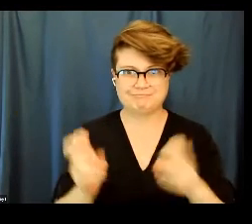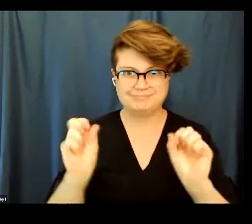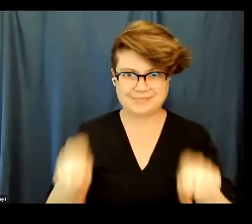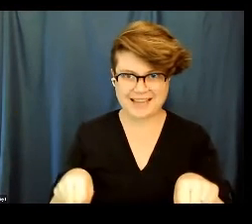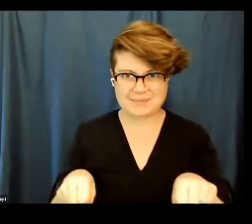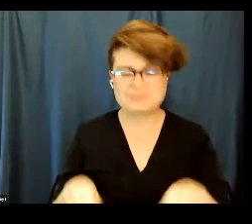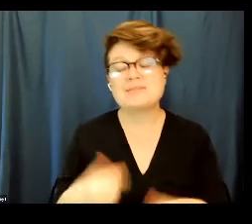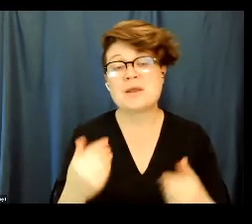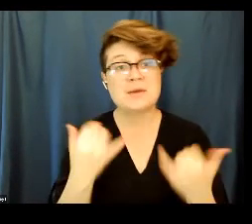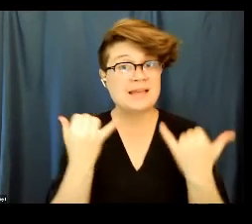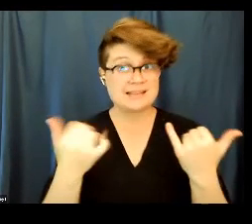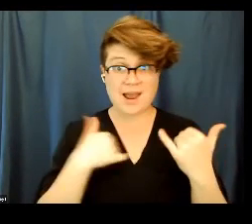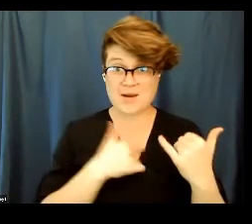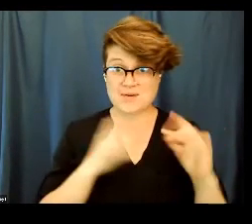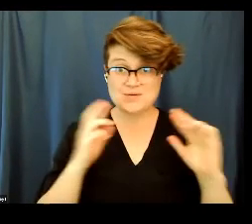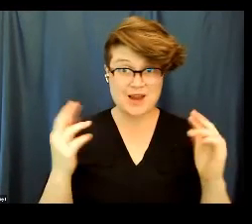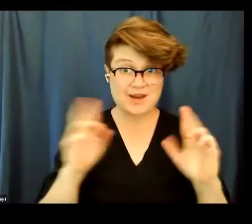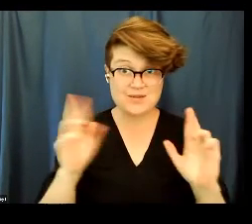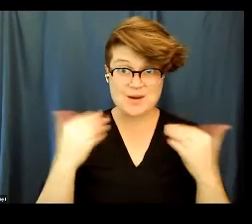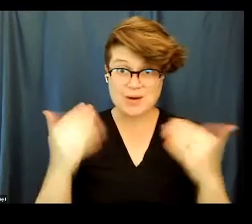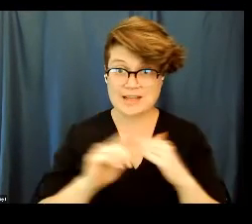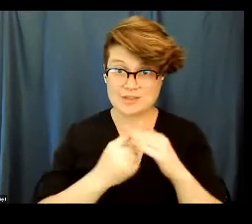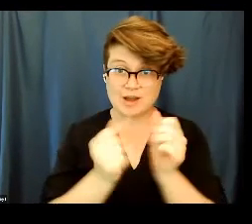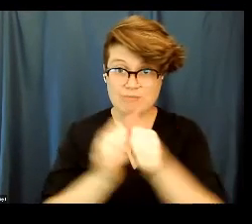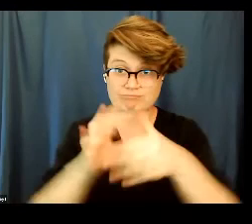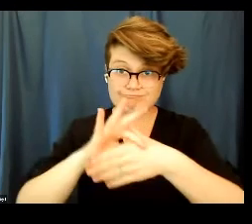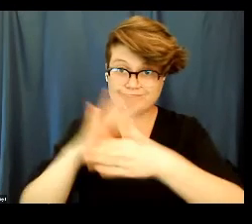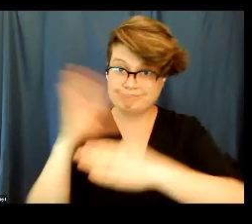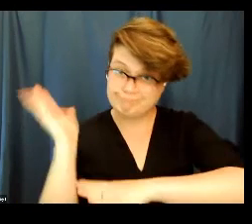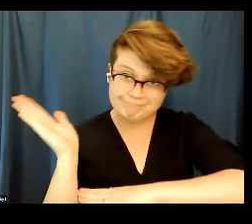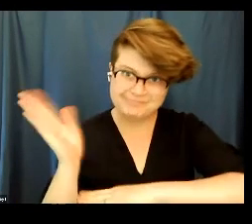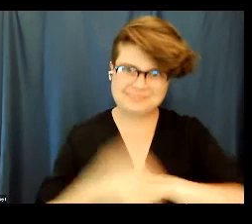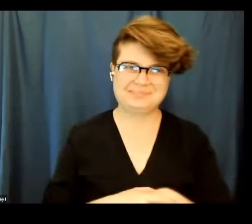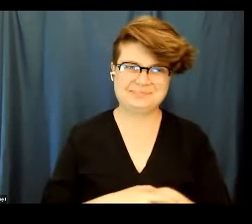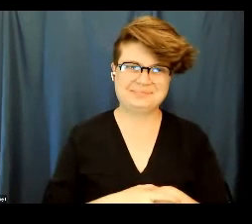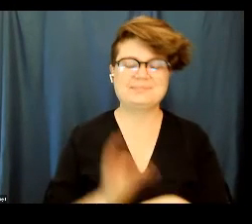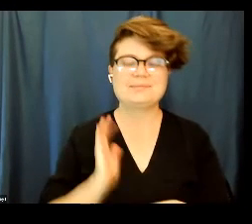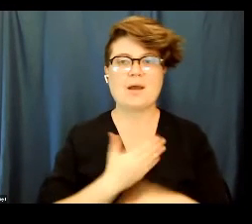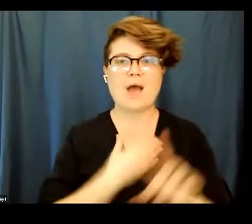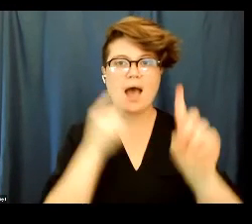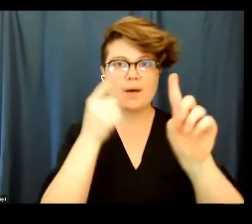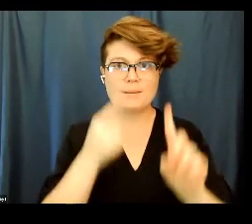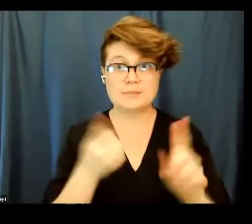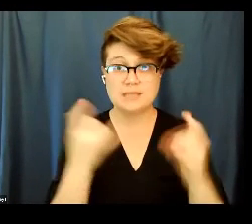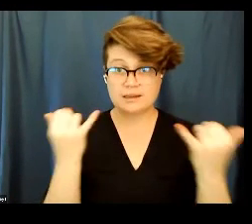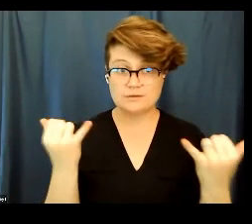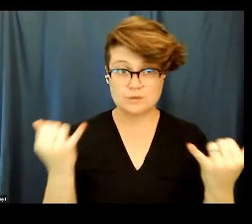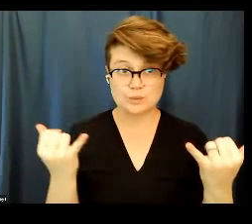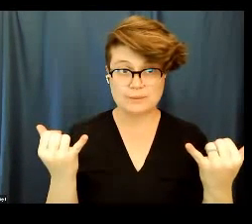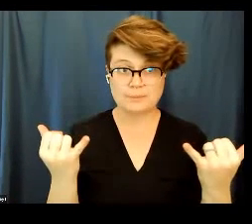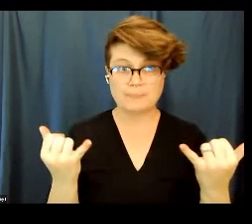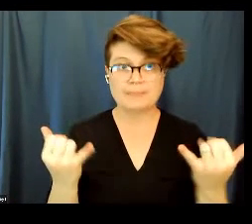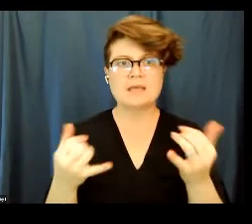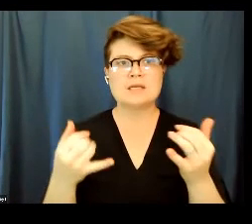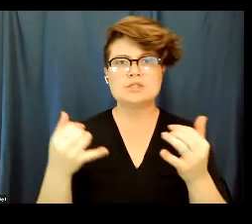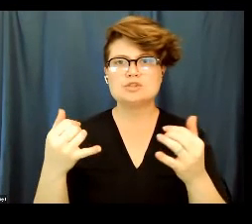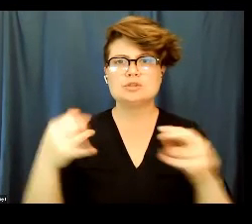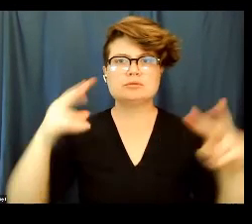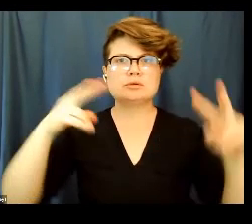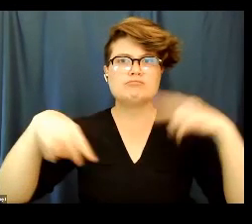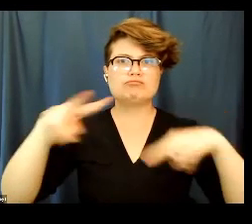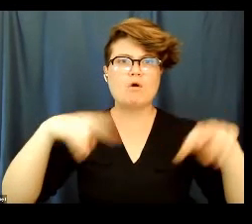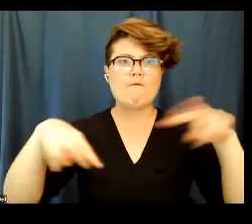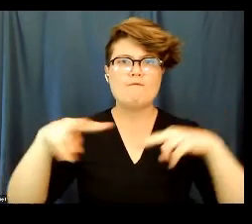started with the actual webinar now. So our objectives for today's webinar is to do an overview of the purpose